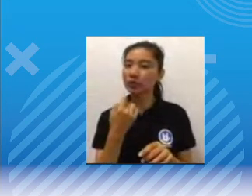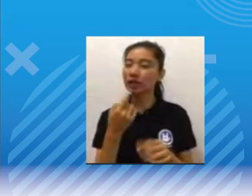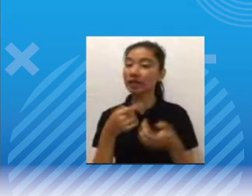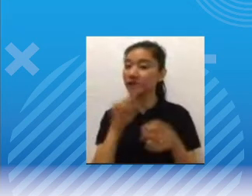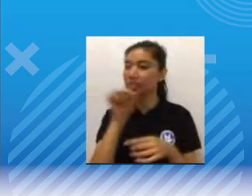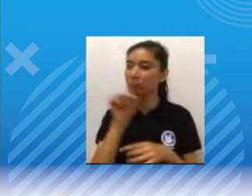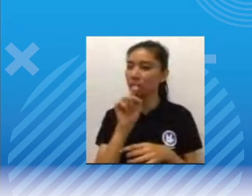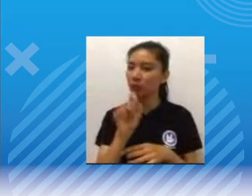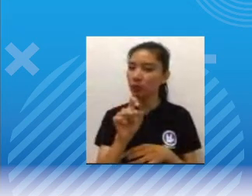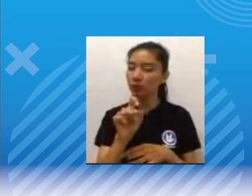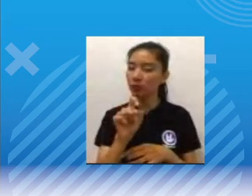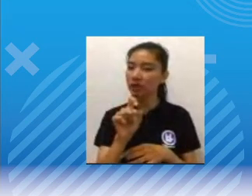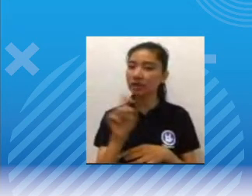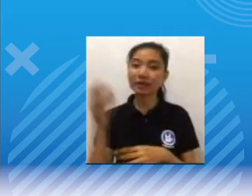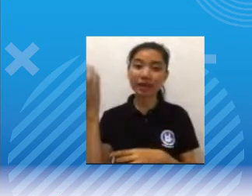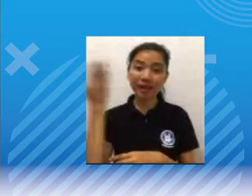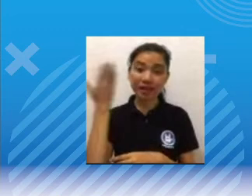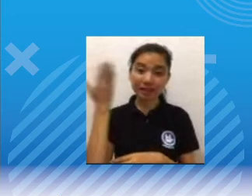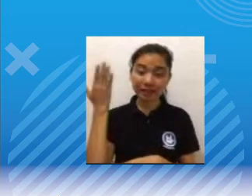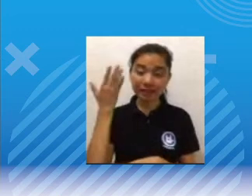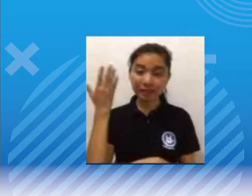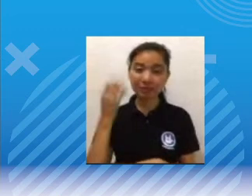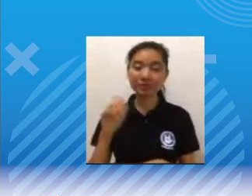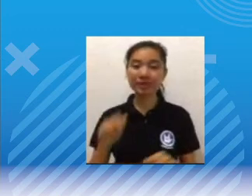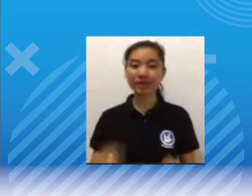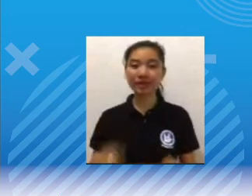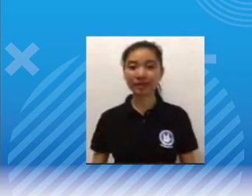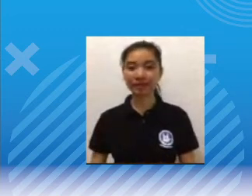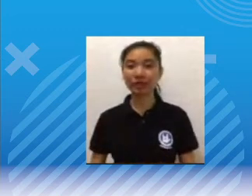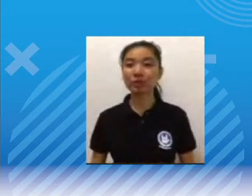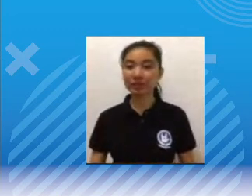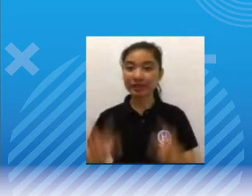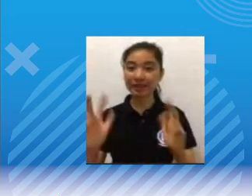nga sa ating live feed or dun sa ating Padlet.